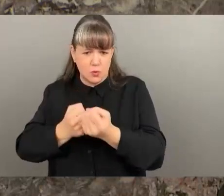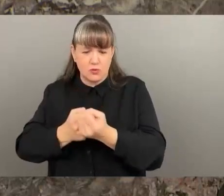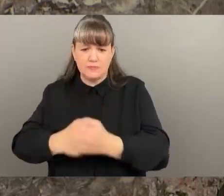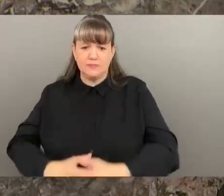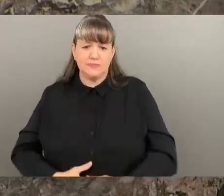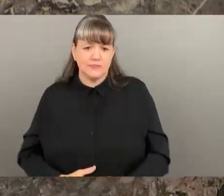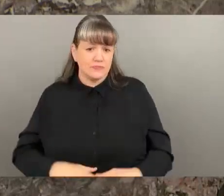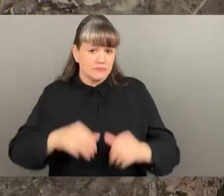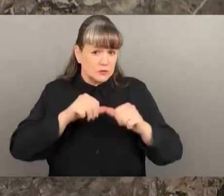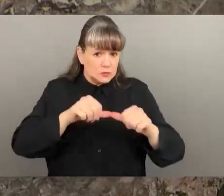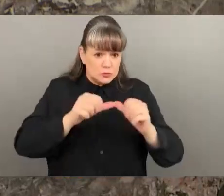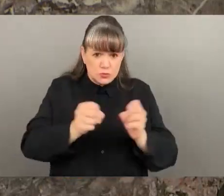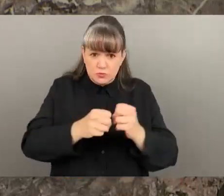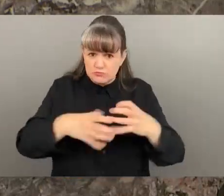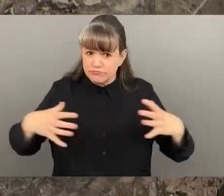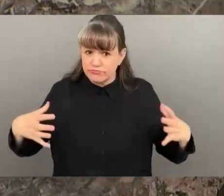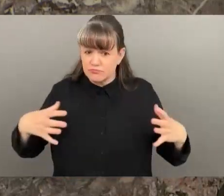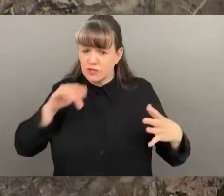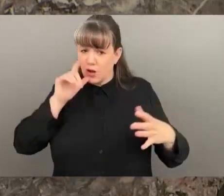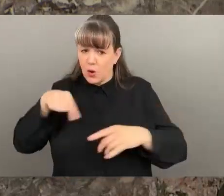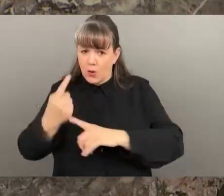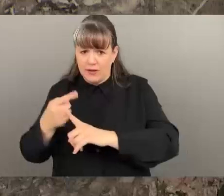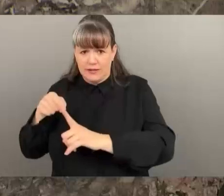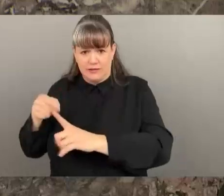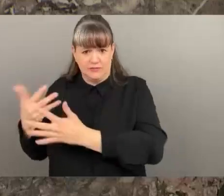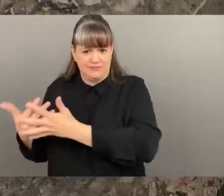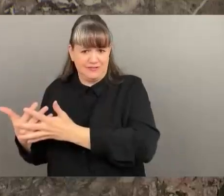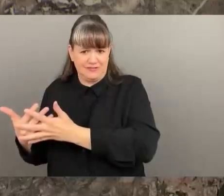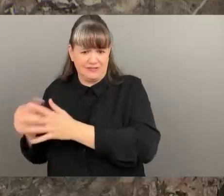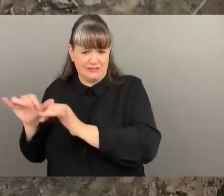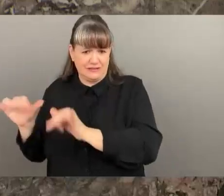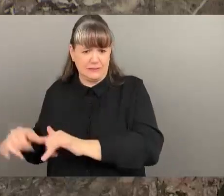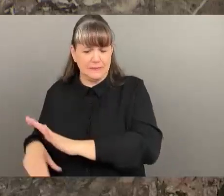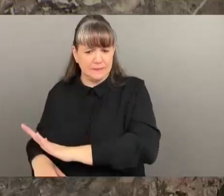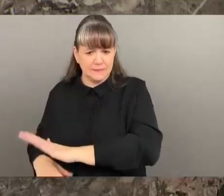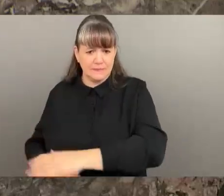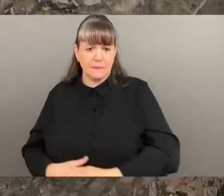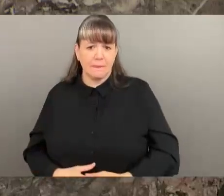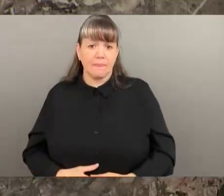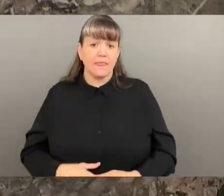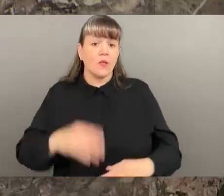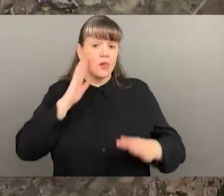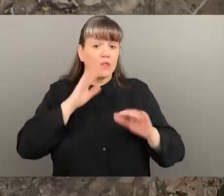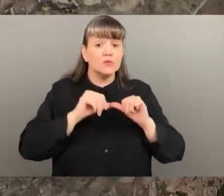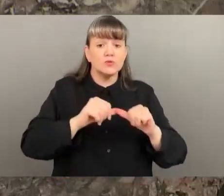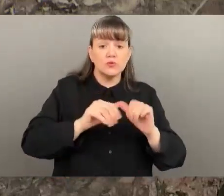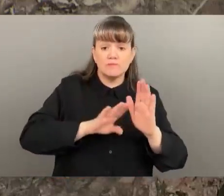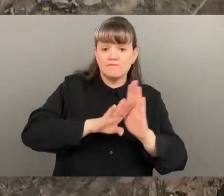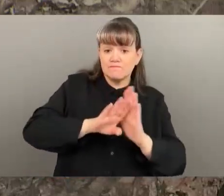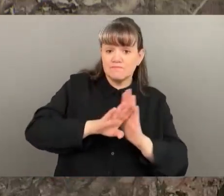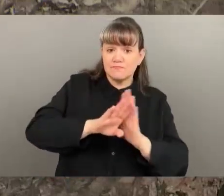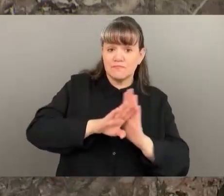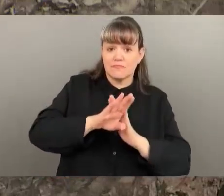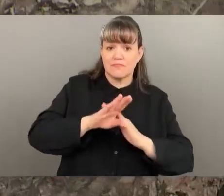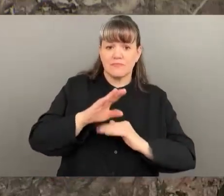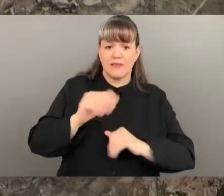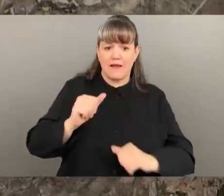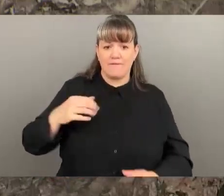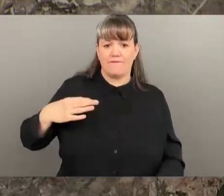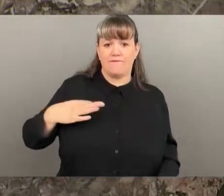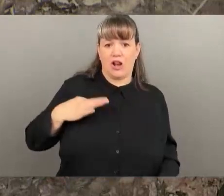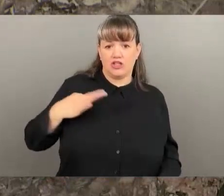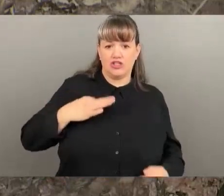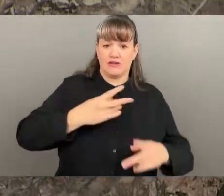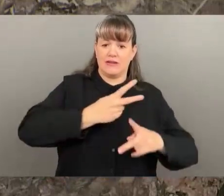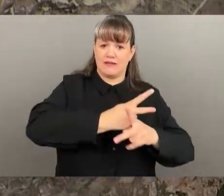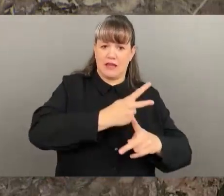For example, Mr. Speaker, that's why we're going to continue to build up a continuum of voluntary care, as well as enabling involuntary care